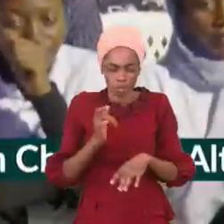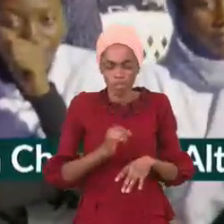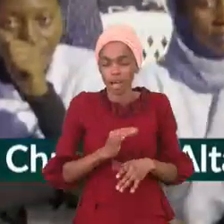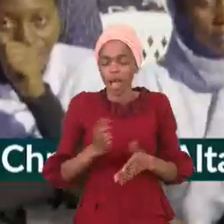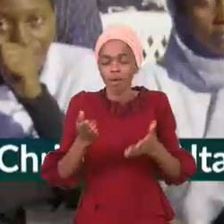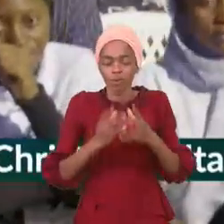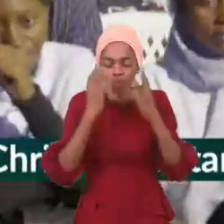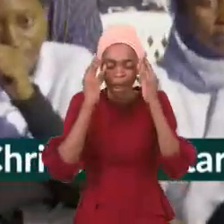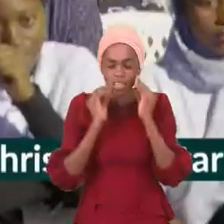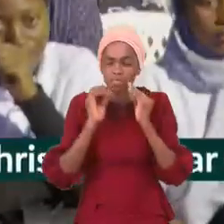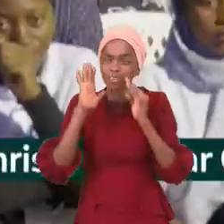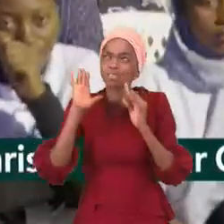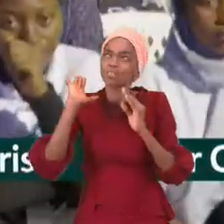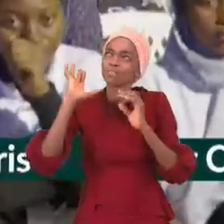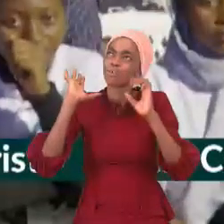So we pray,